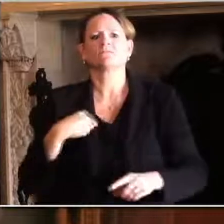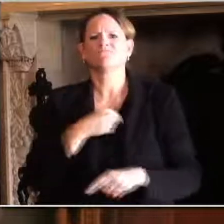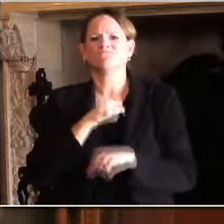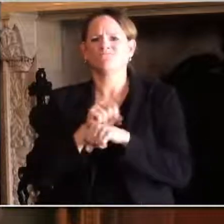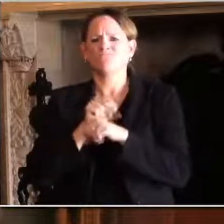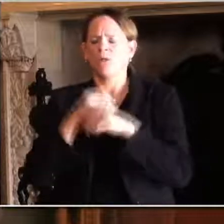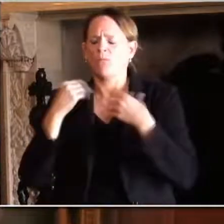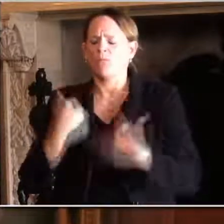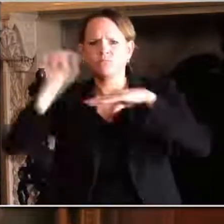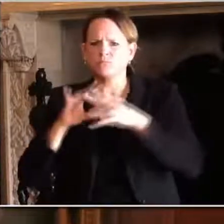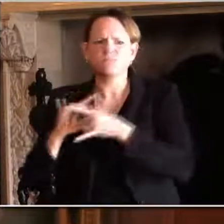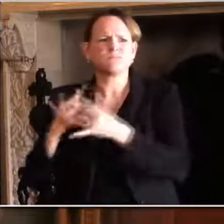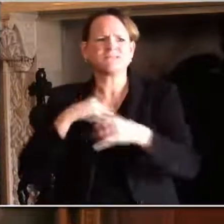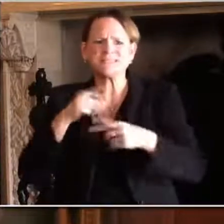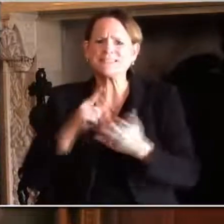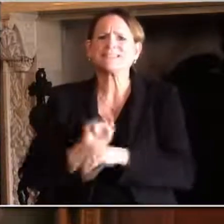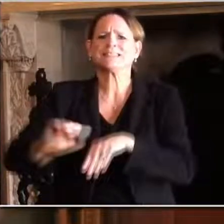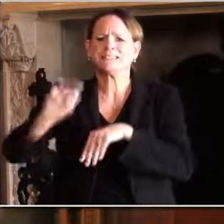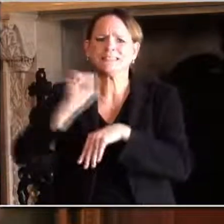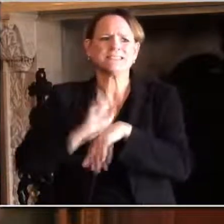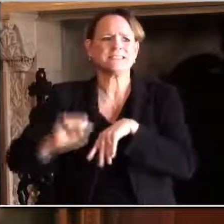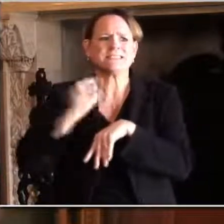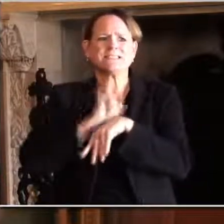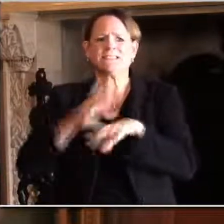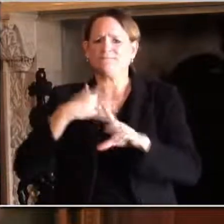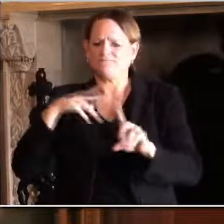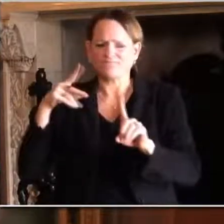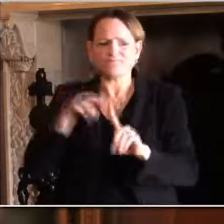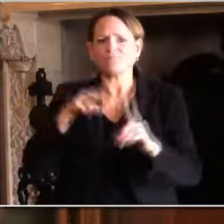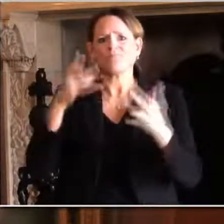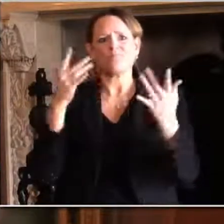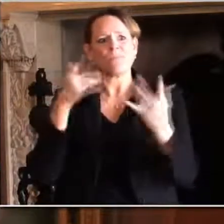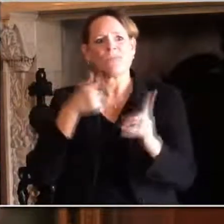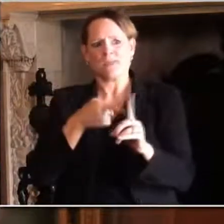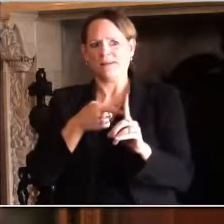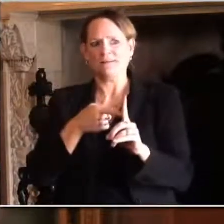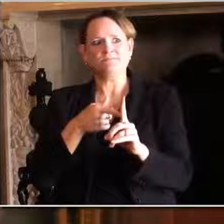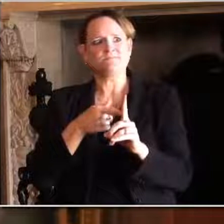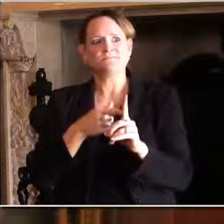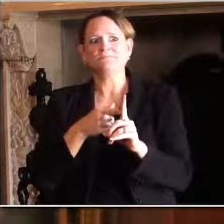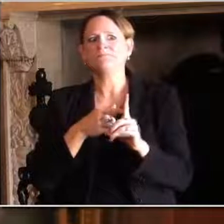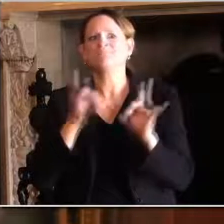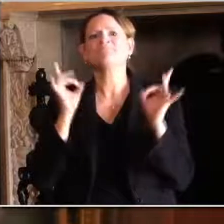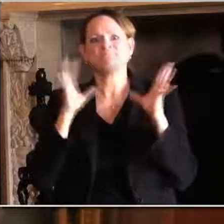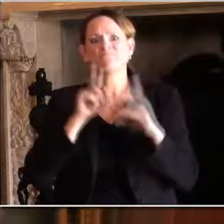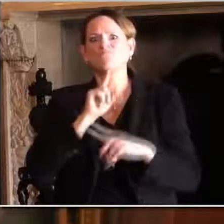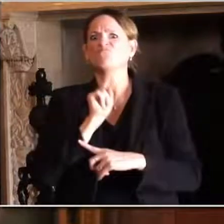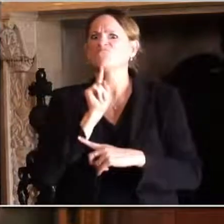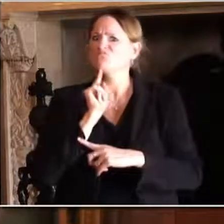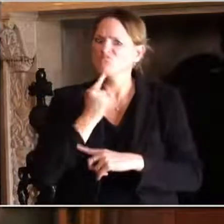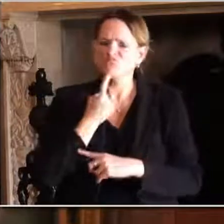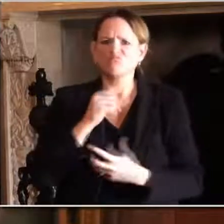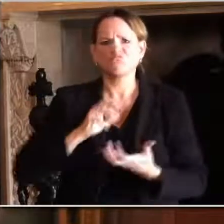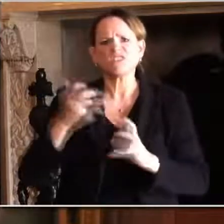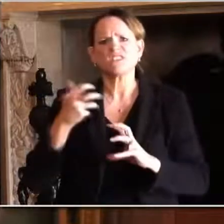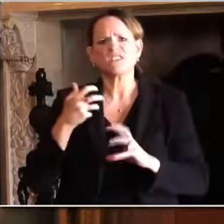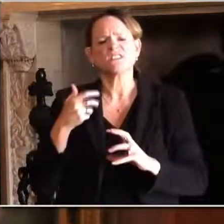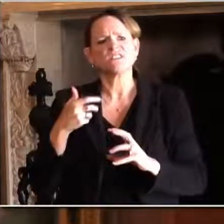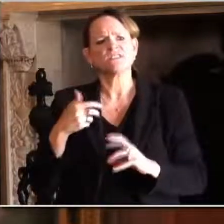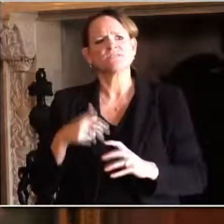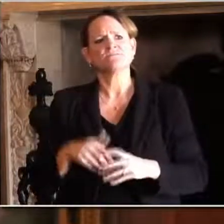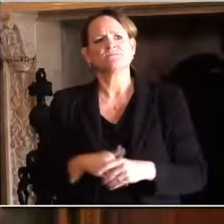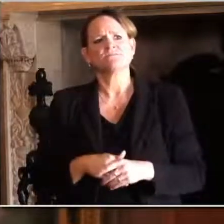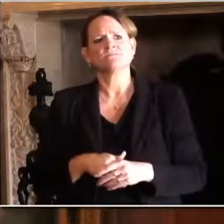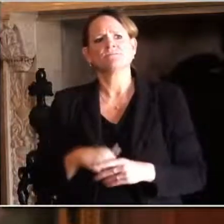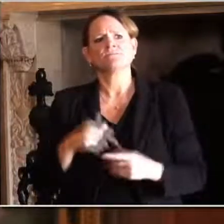a historical pressing public health crisis that everyone wants to know as much as possible, that we've adopted this standard